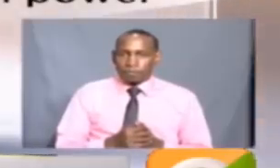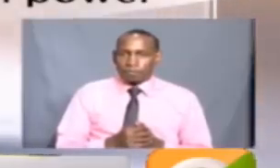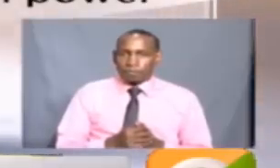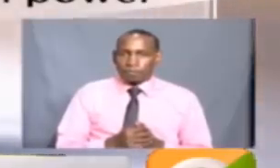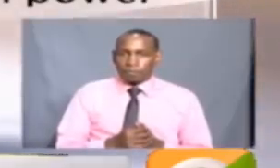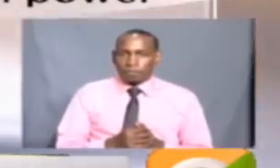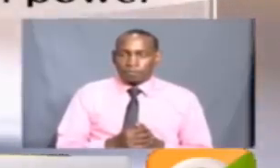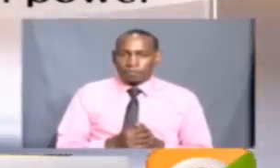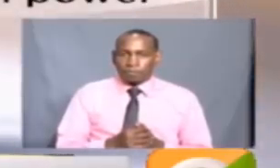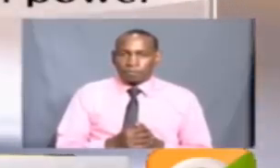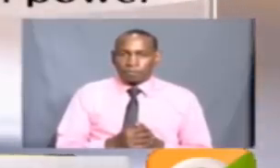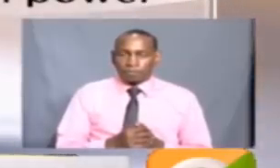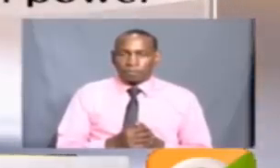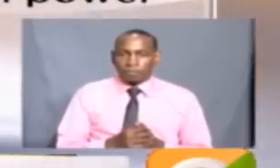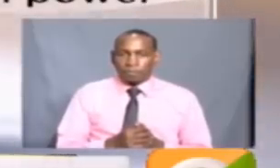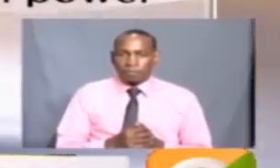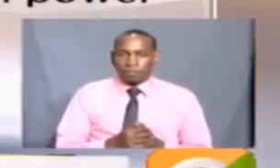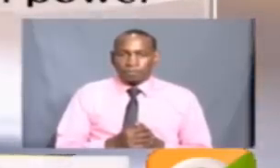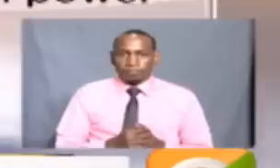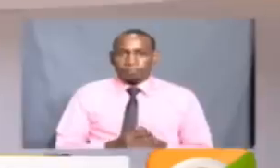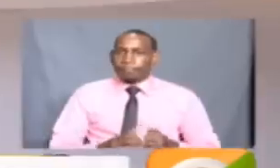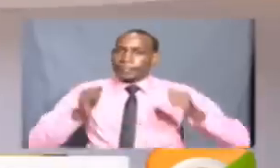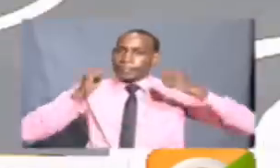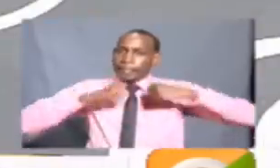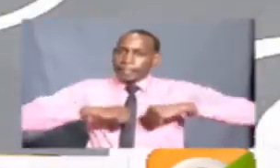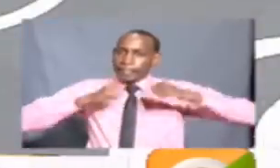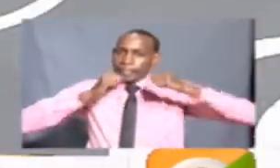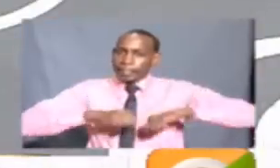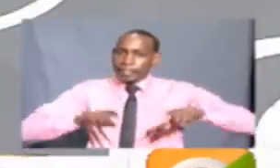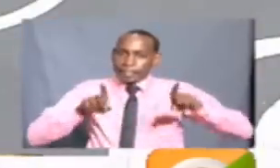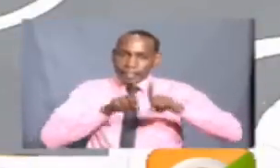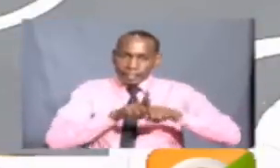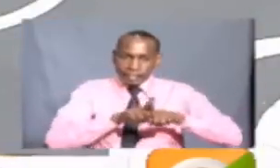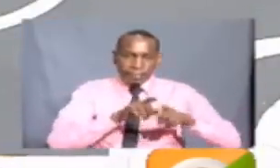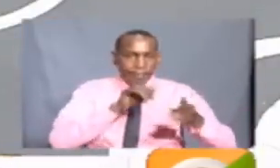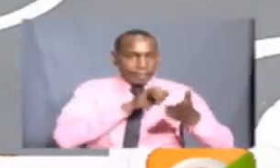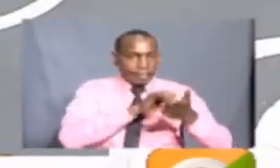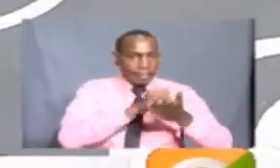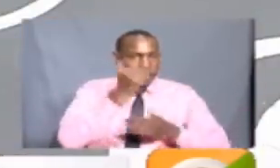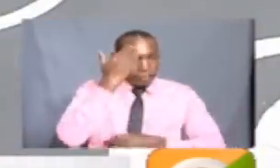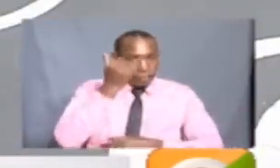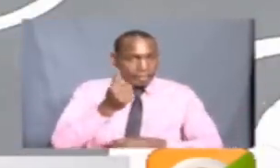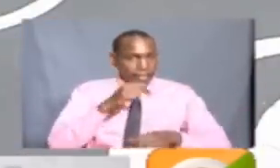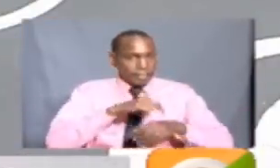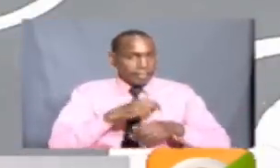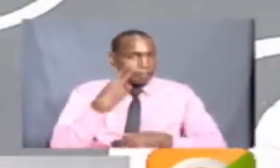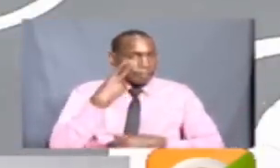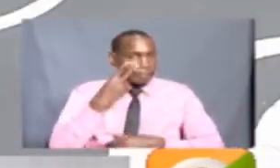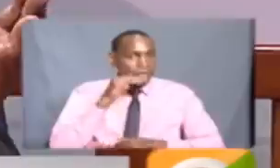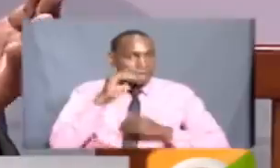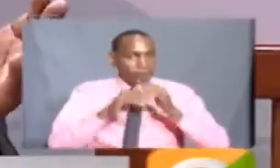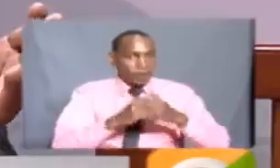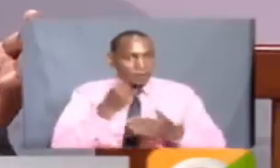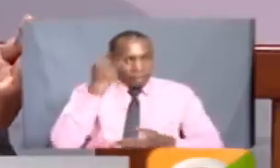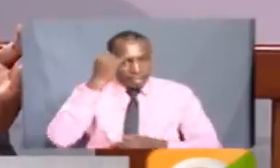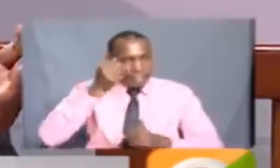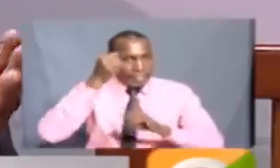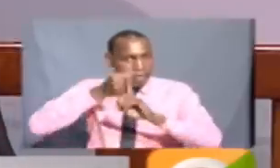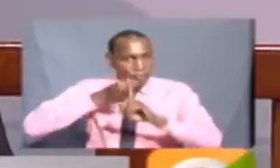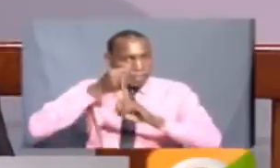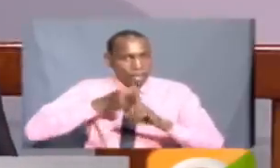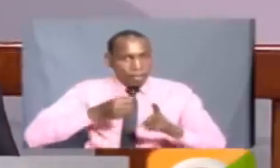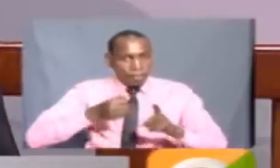offices by political power brokers. I can't agree with Zakayo more, and that is why when you look at the whole idea of fighting